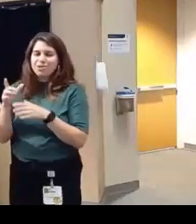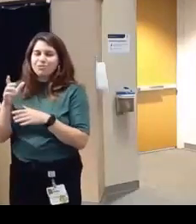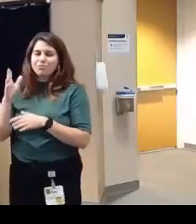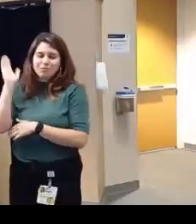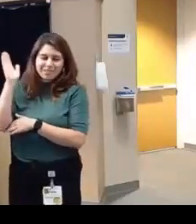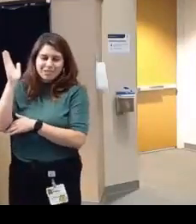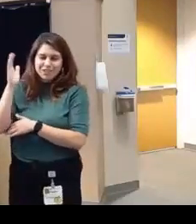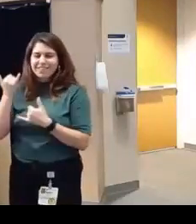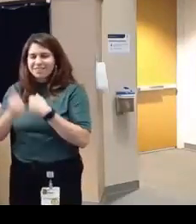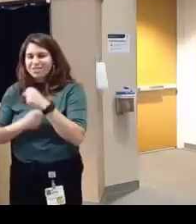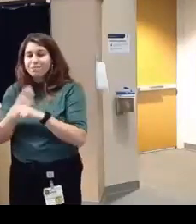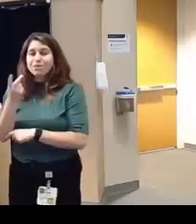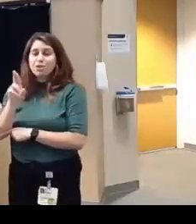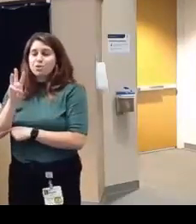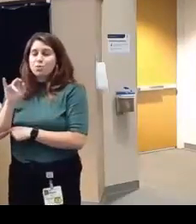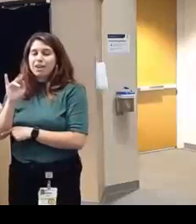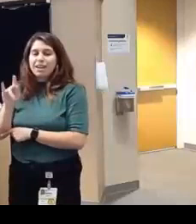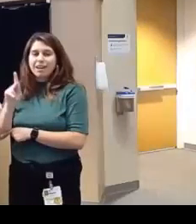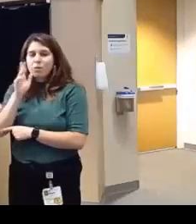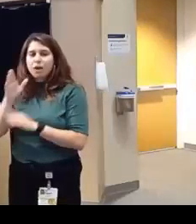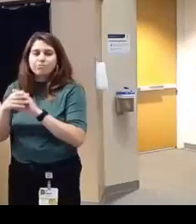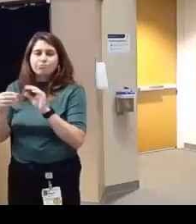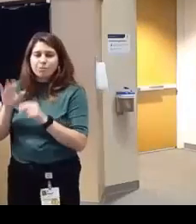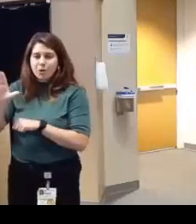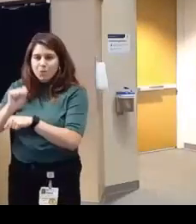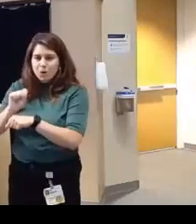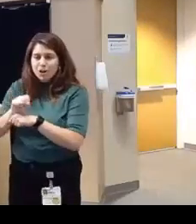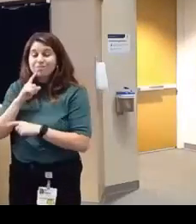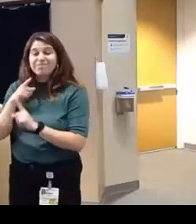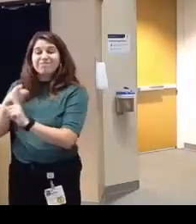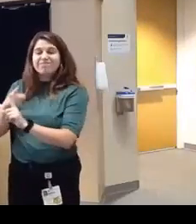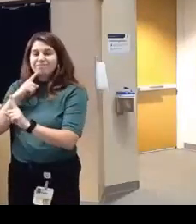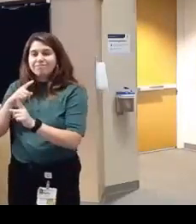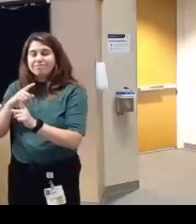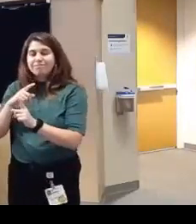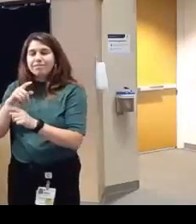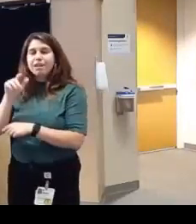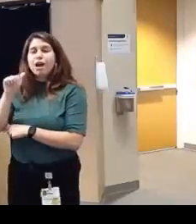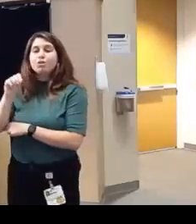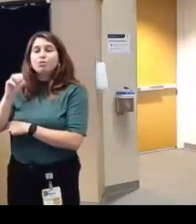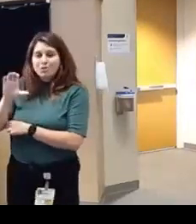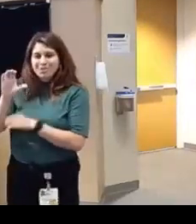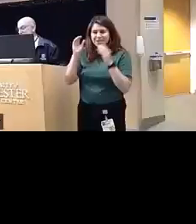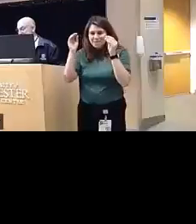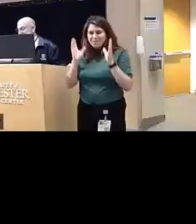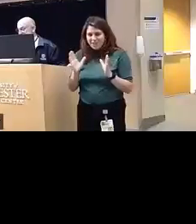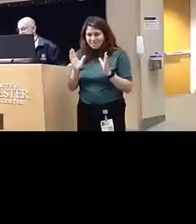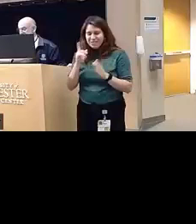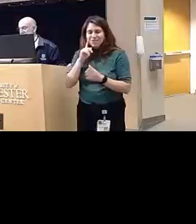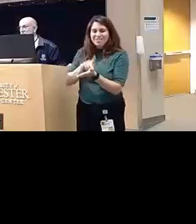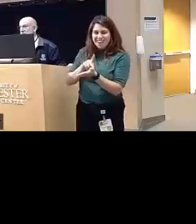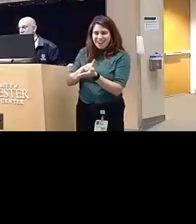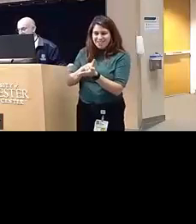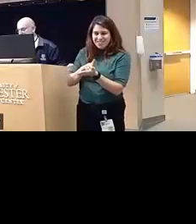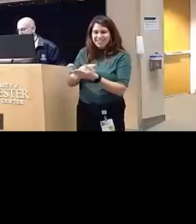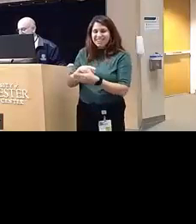Wittink is going to speak about her work. Dr. Wittink is she's an associate professor, I should say, first of